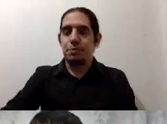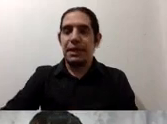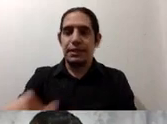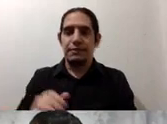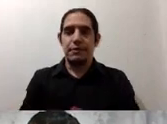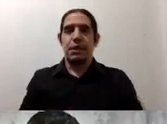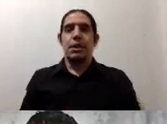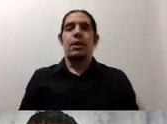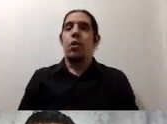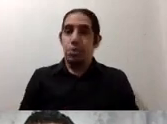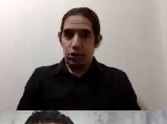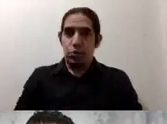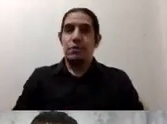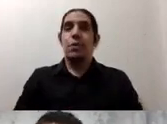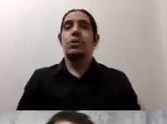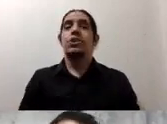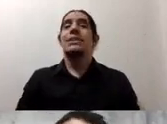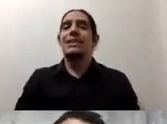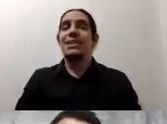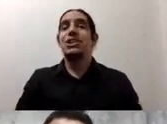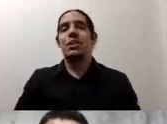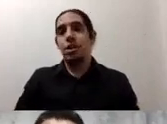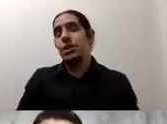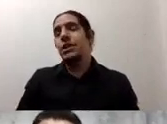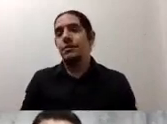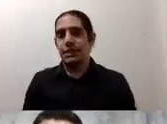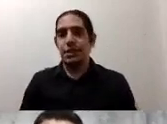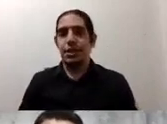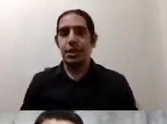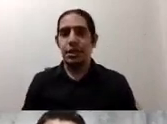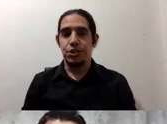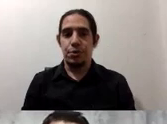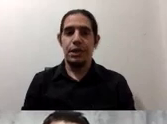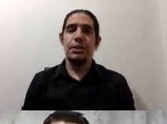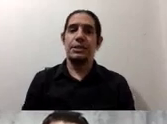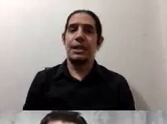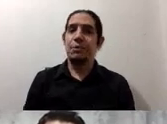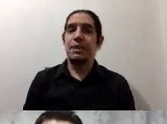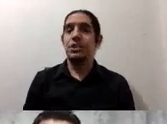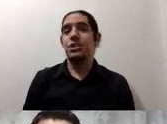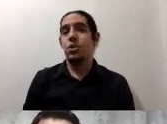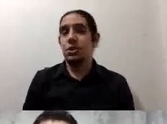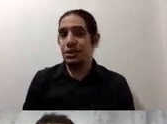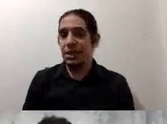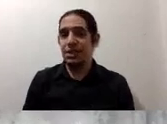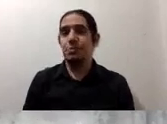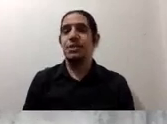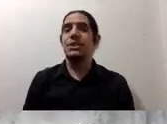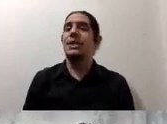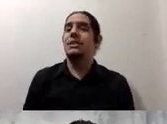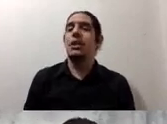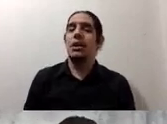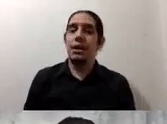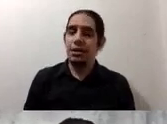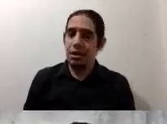their perspectives. Also, we focus on the teaching and learning of standard English, all right? This type of English is called standard